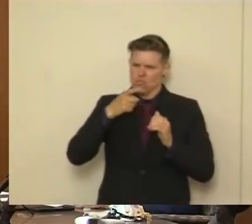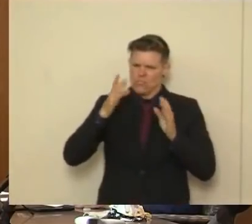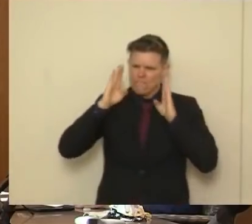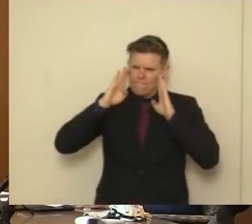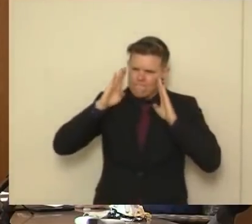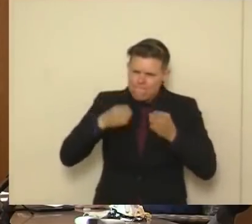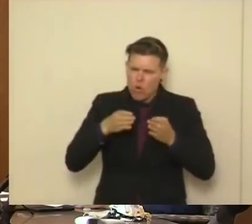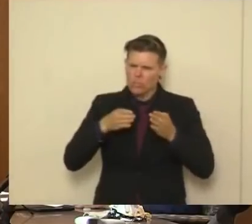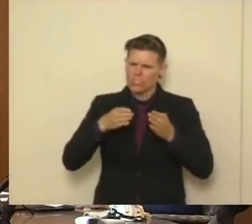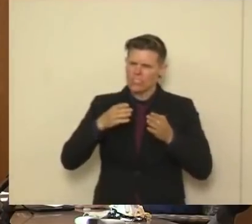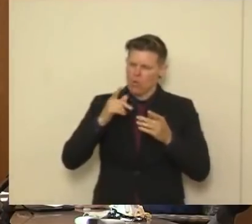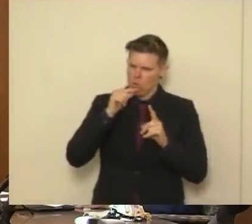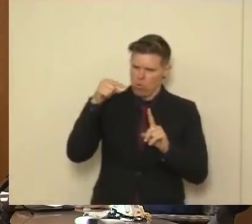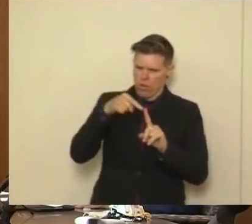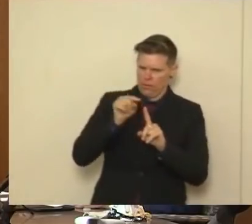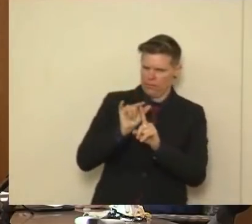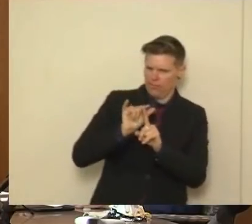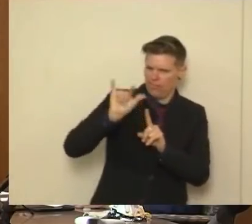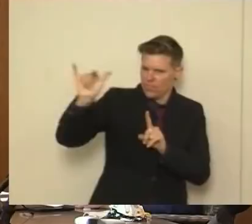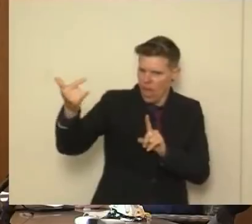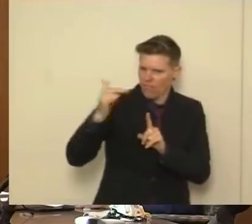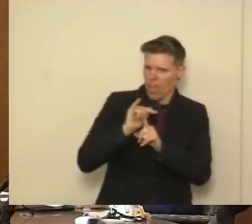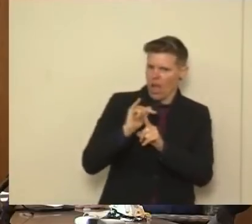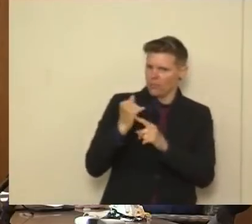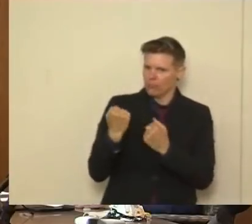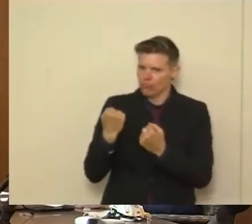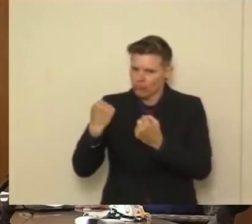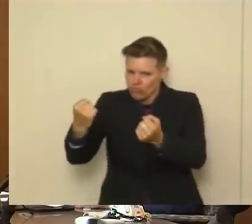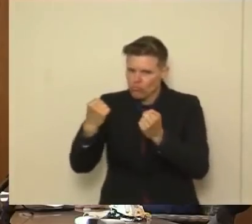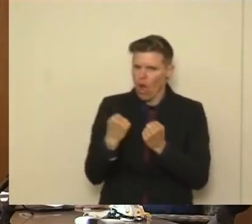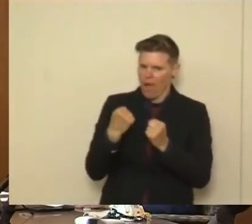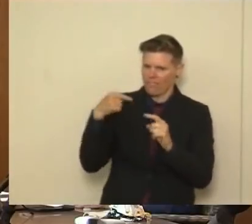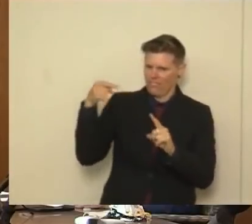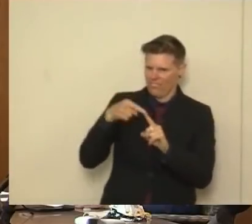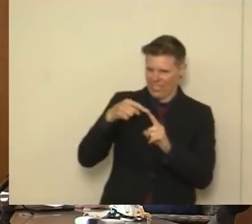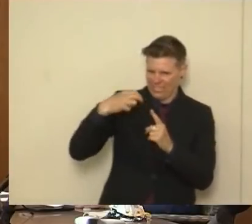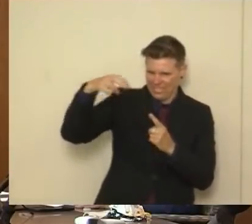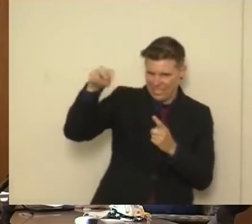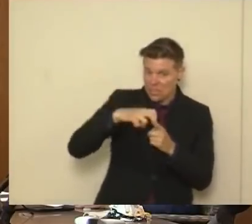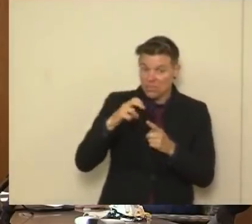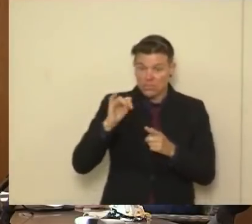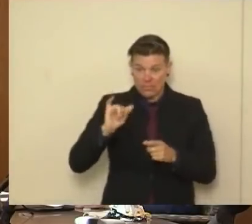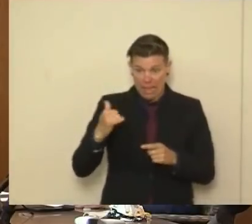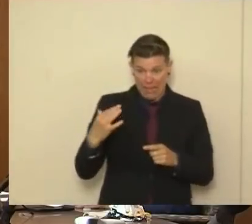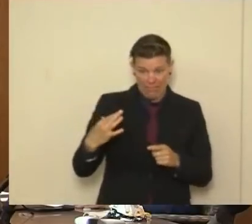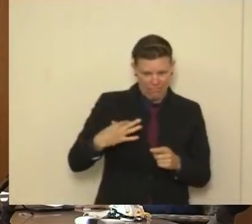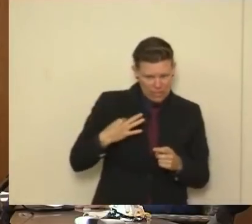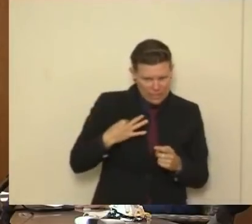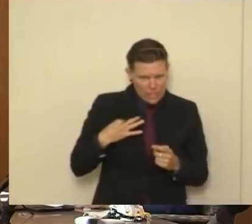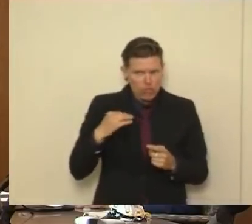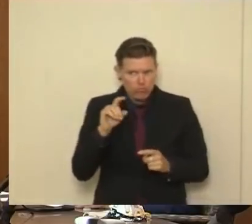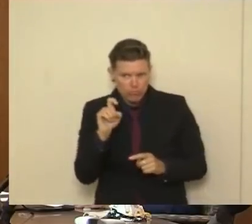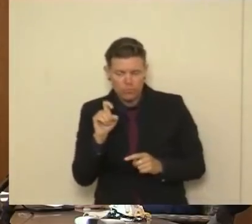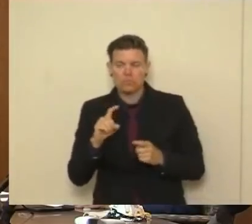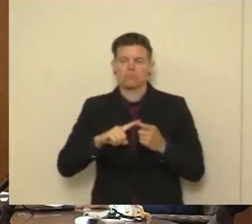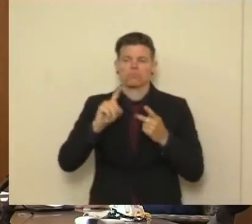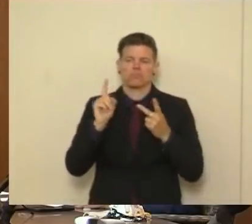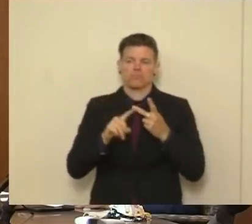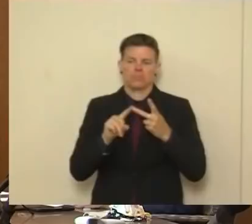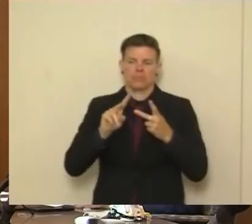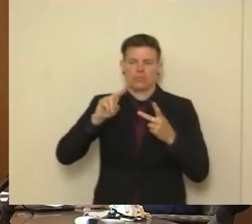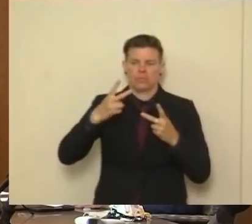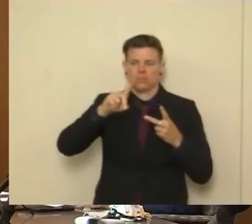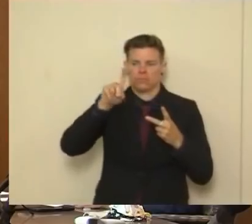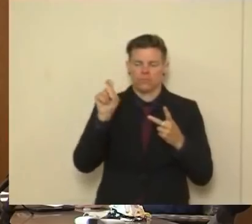here. How does that happen? Is it more or less voluntary? And then secondly, there seems to be a trend